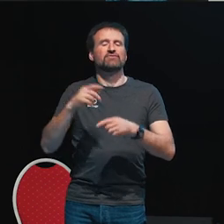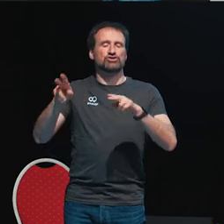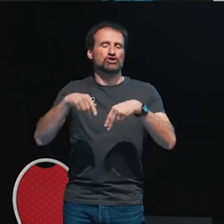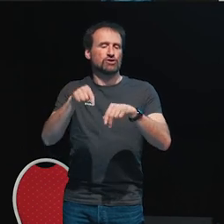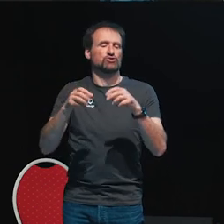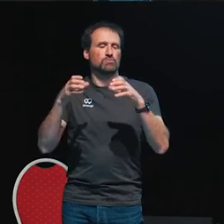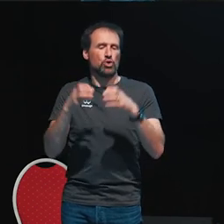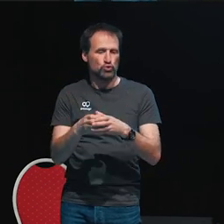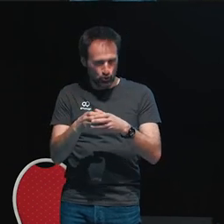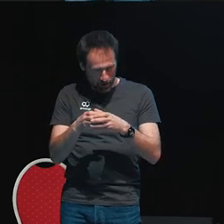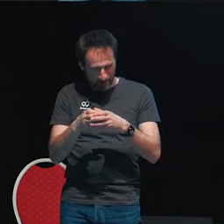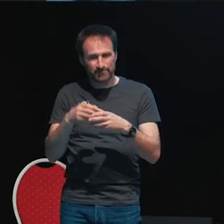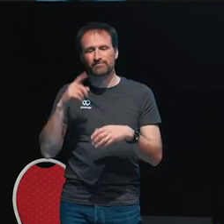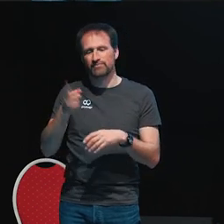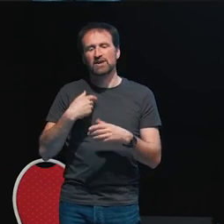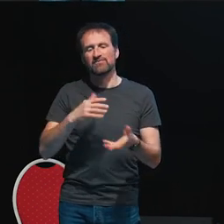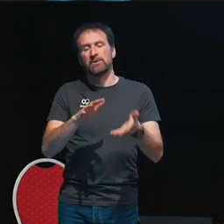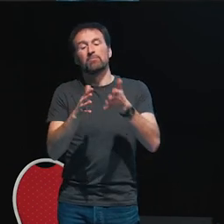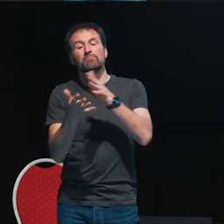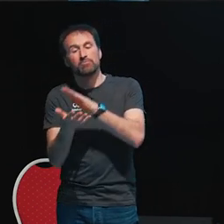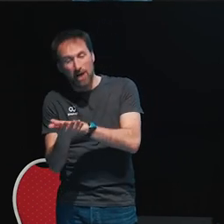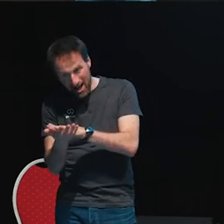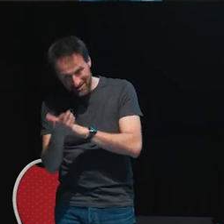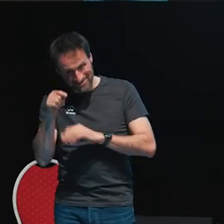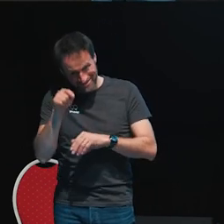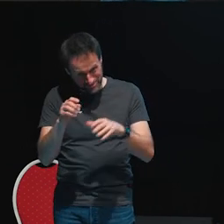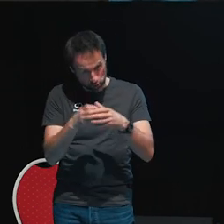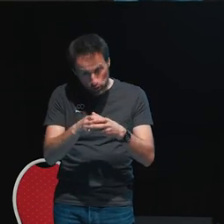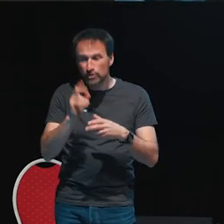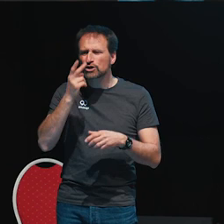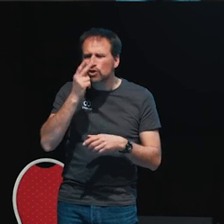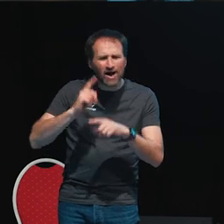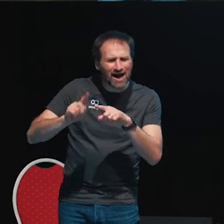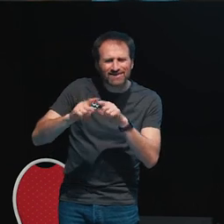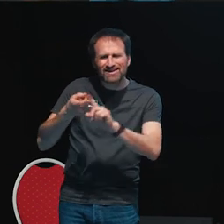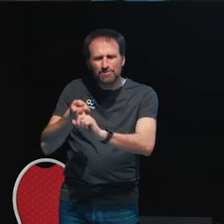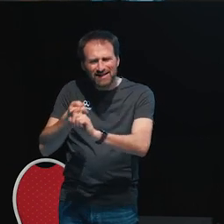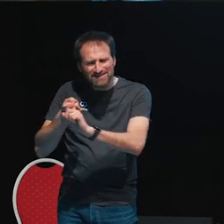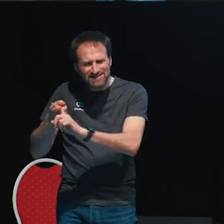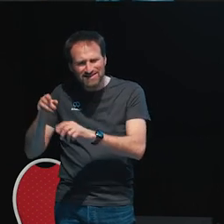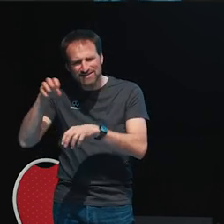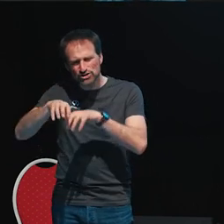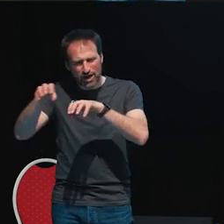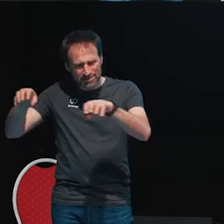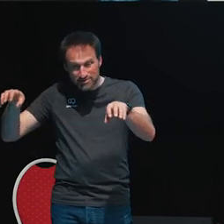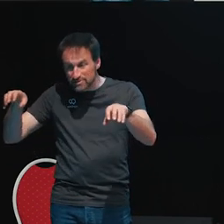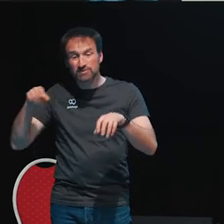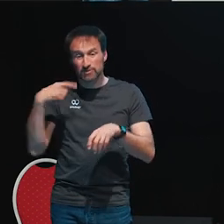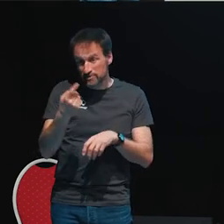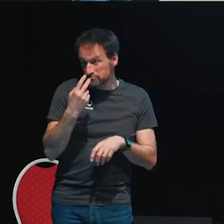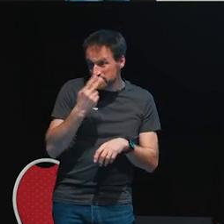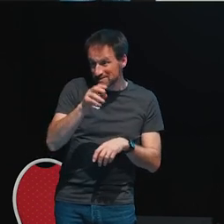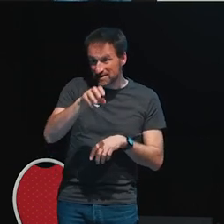file, we collect its source, and we look for other dependency statements, right? And we attach them to that instance, and then we say, well, for